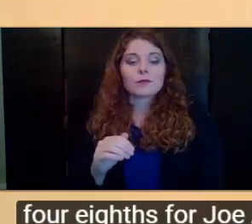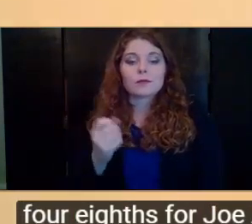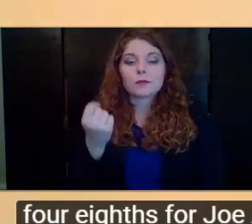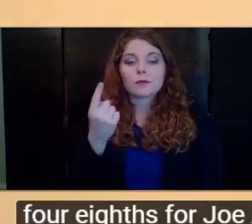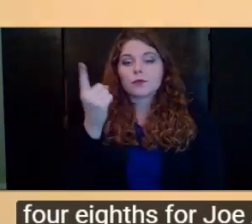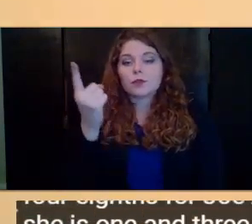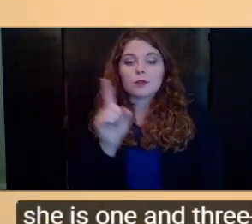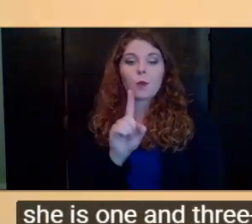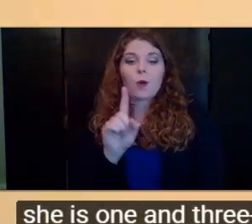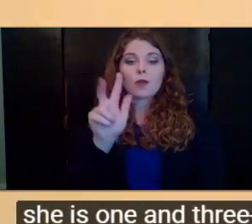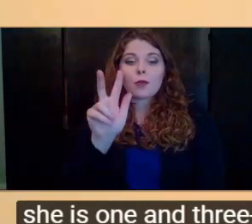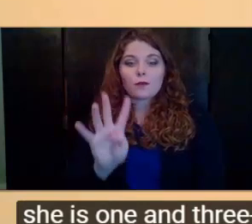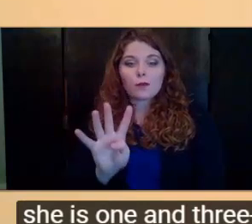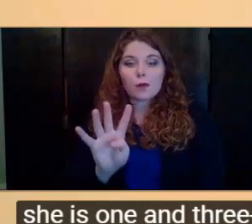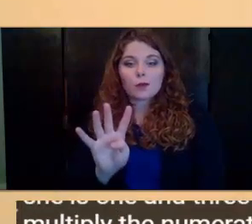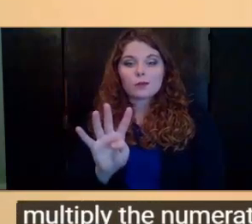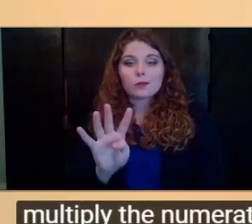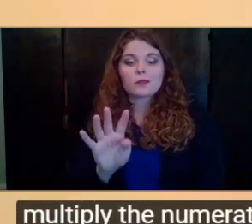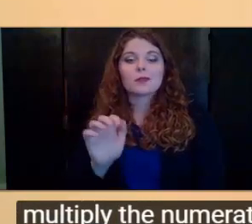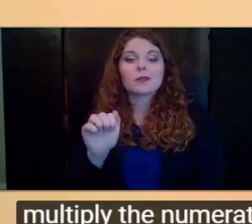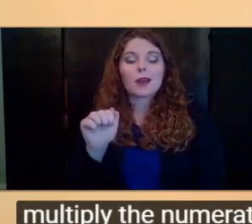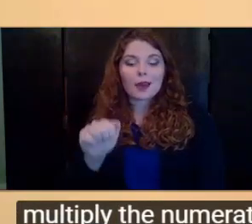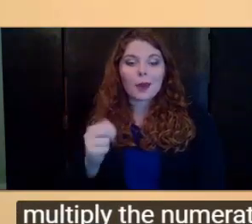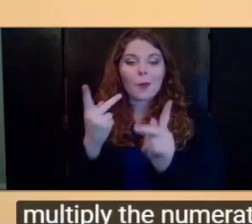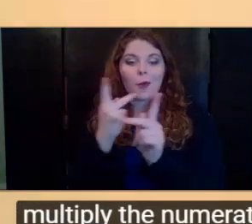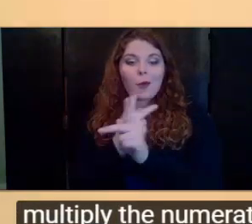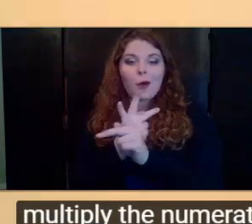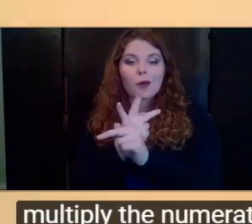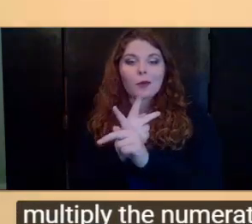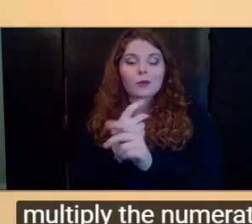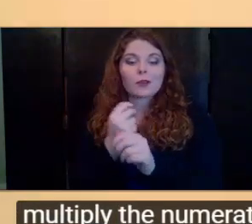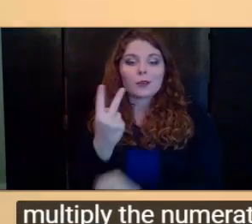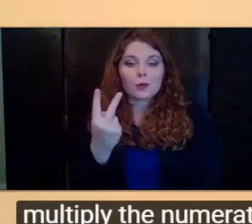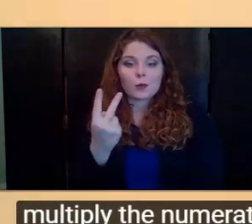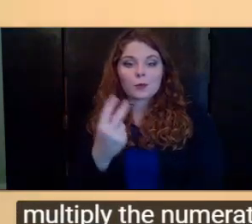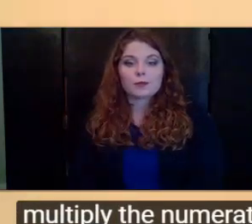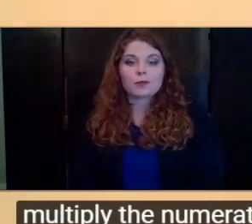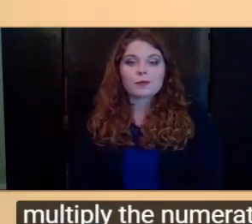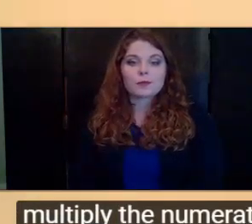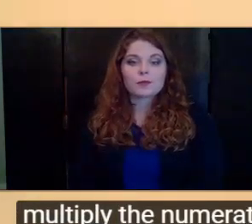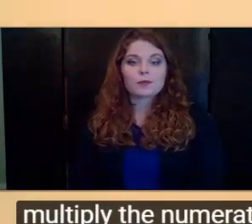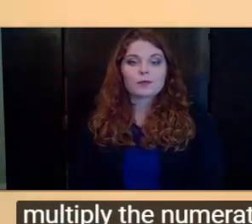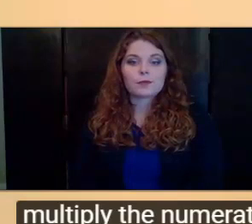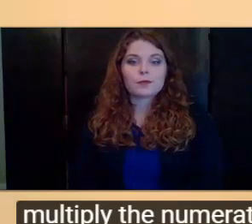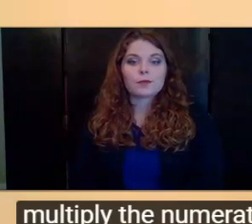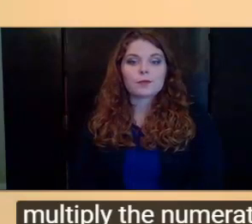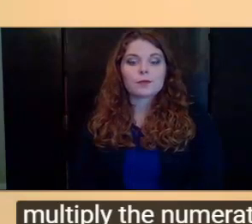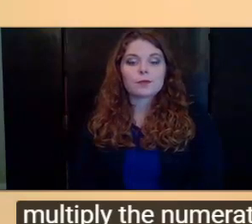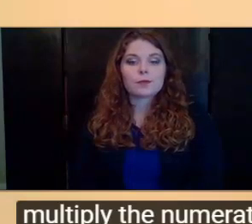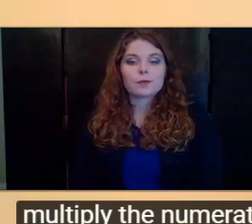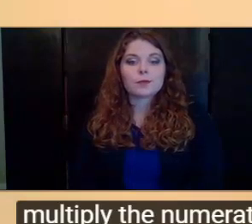3/4. I can multiply the numerator and denominator by 2 here and get 1